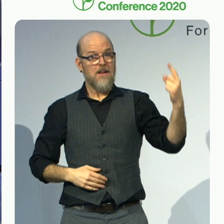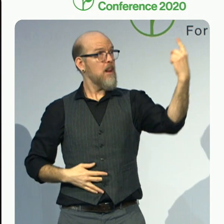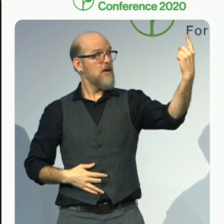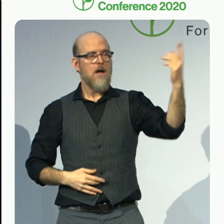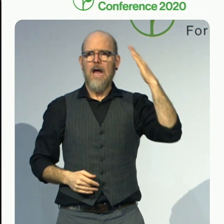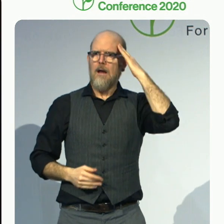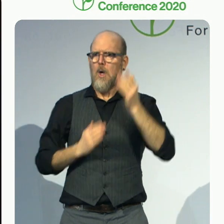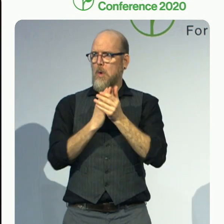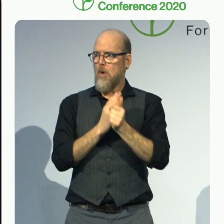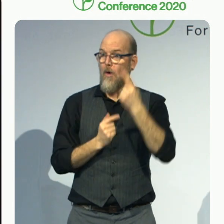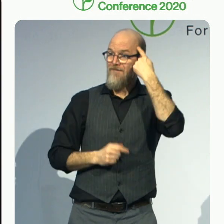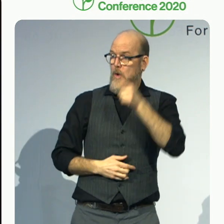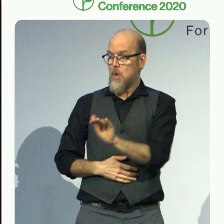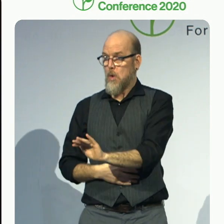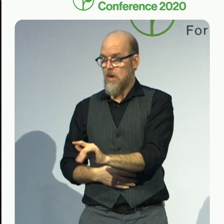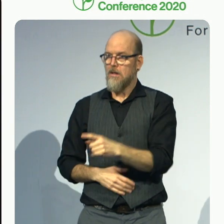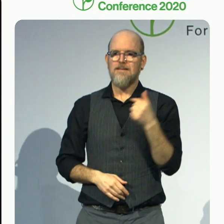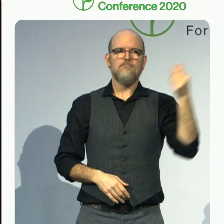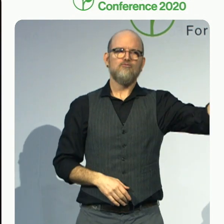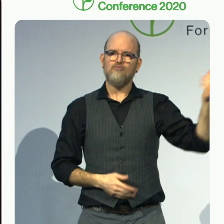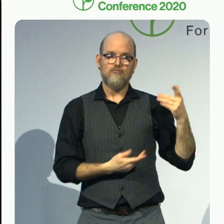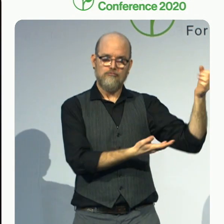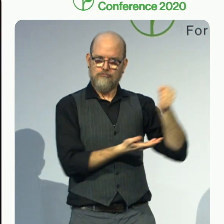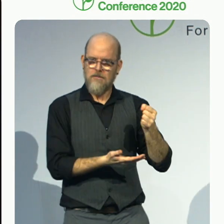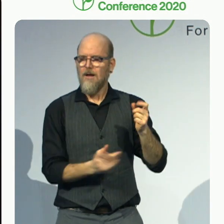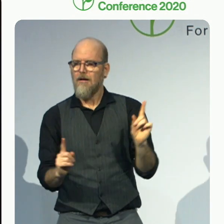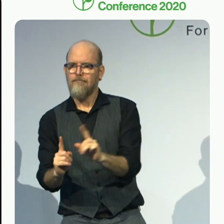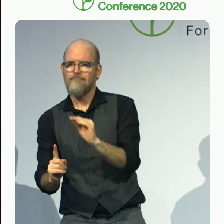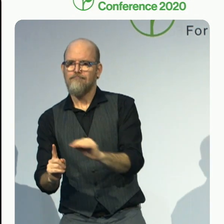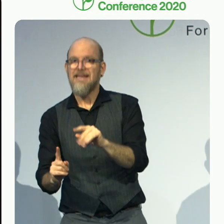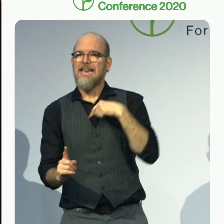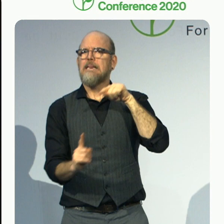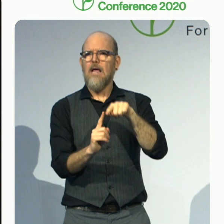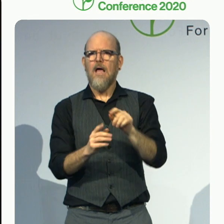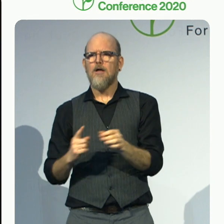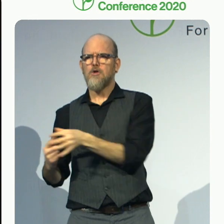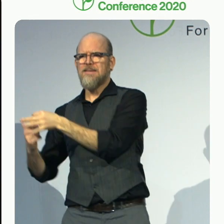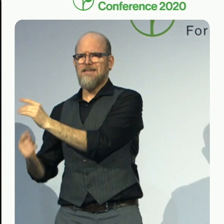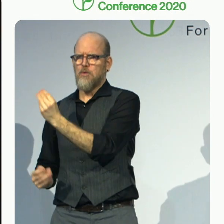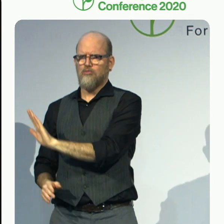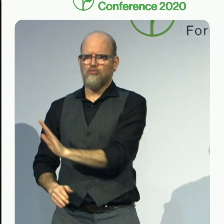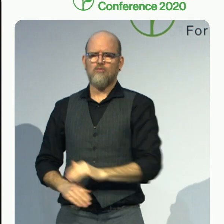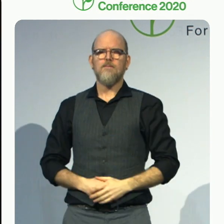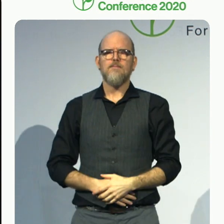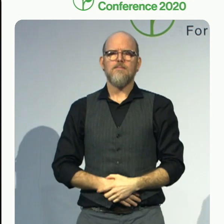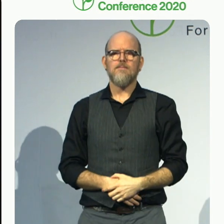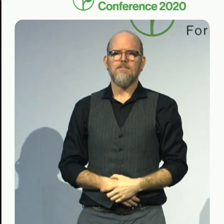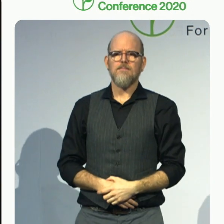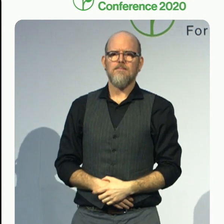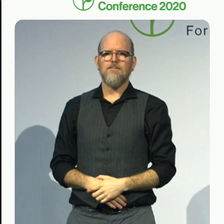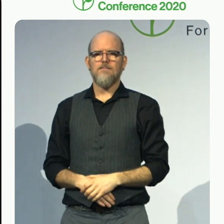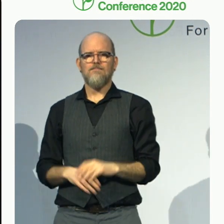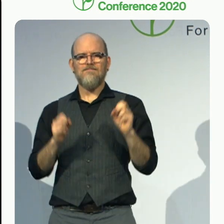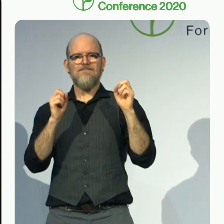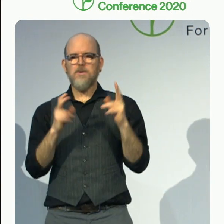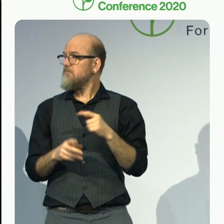I can immediately join you, because I think that's our vision too, that to overcome